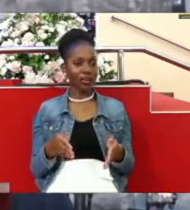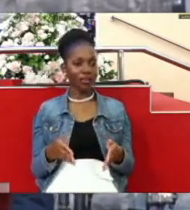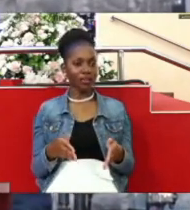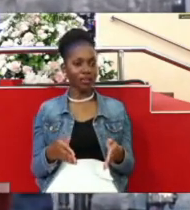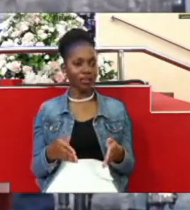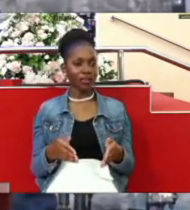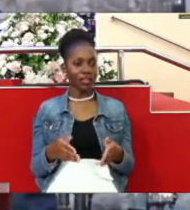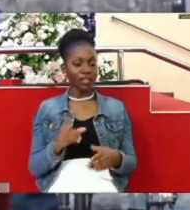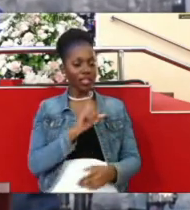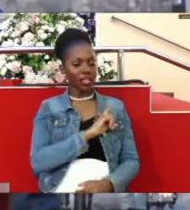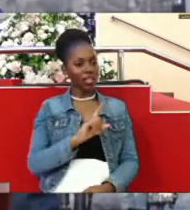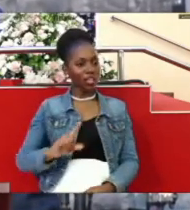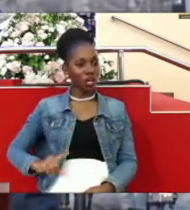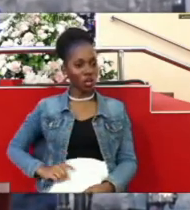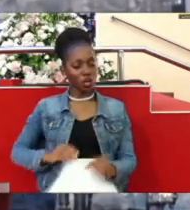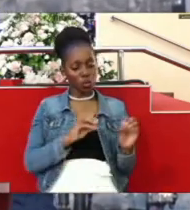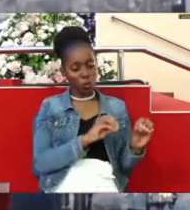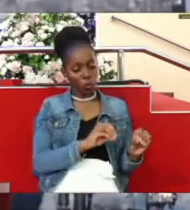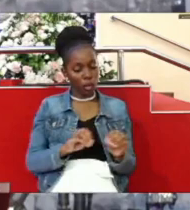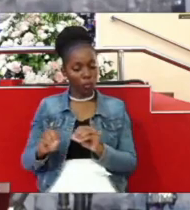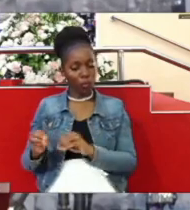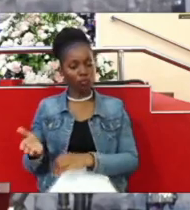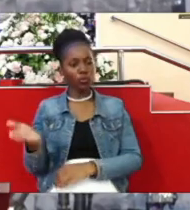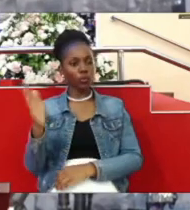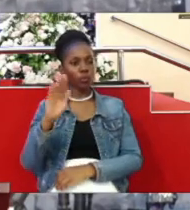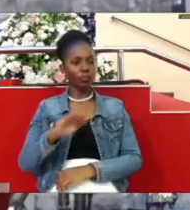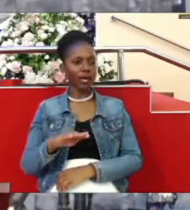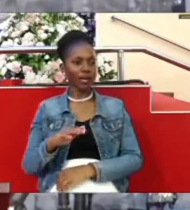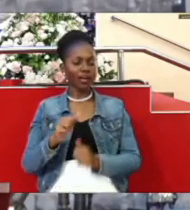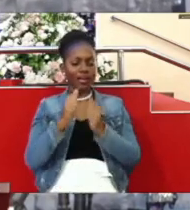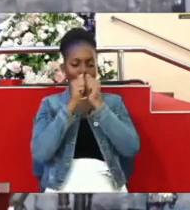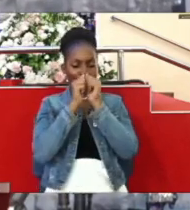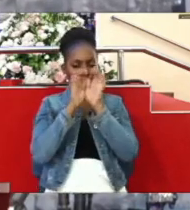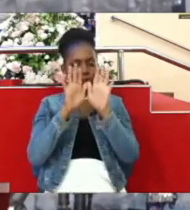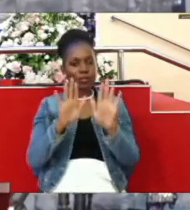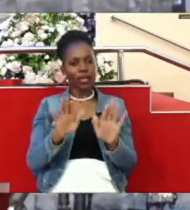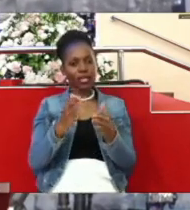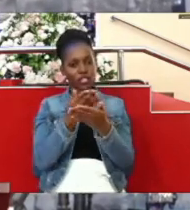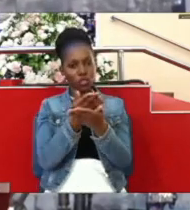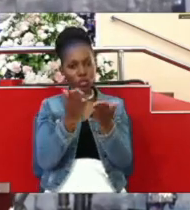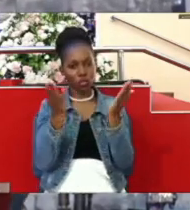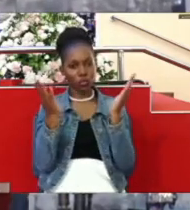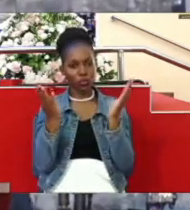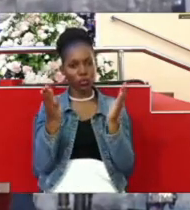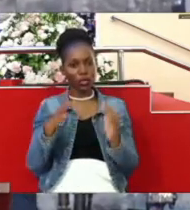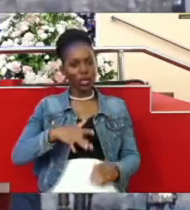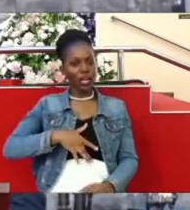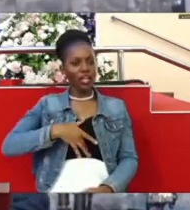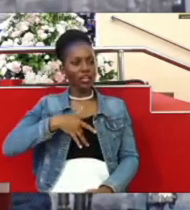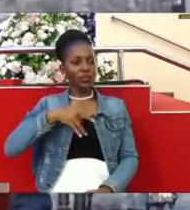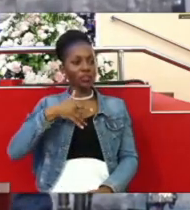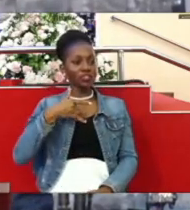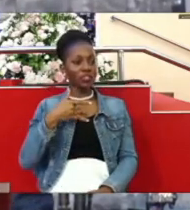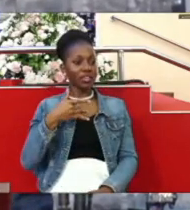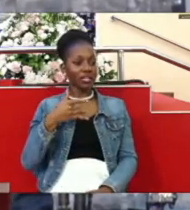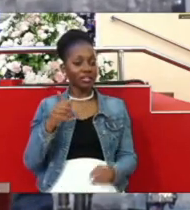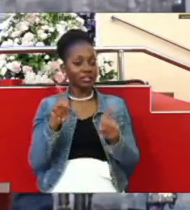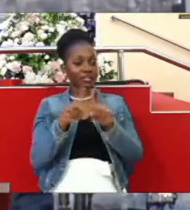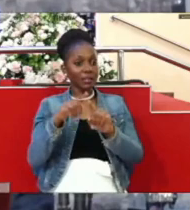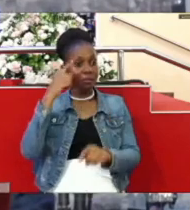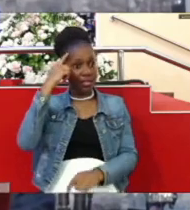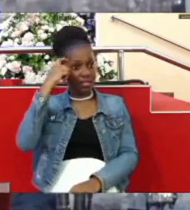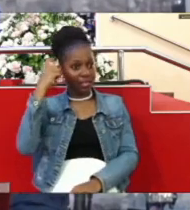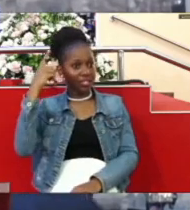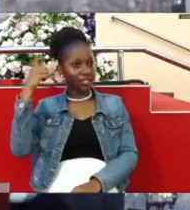take you back. Ya kwamba Mungu atakurejesha mahali. Gonna bless you. Mungu atakubariki. And you feel like you are in your dreamland. Na